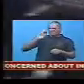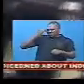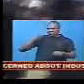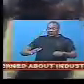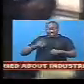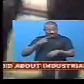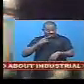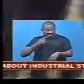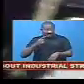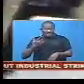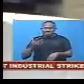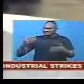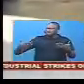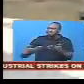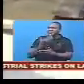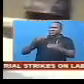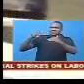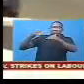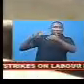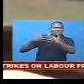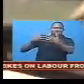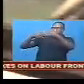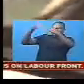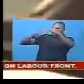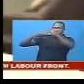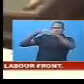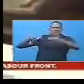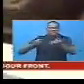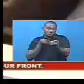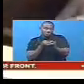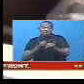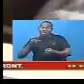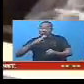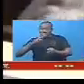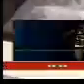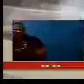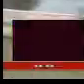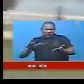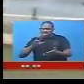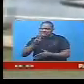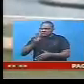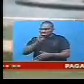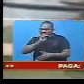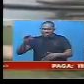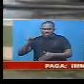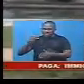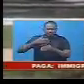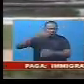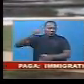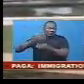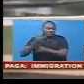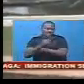Dauda disclosed that a new plant is to be constructed to boost the capacity of the headworks by 6 million gallons a